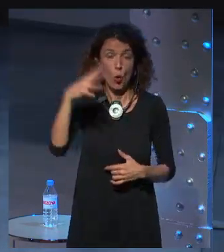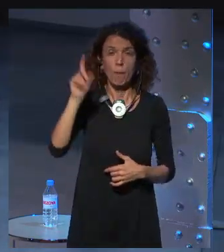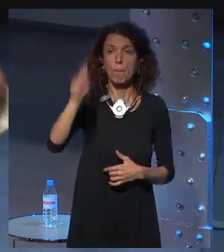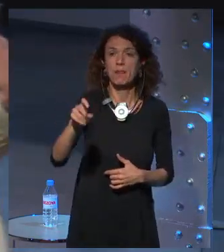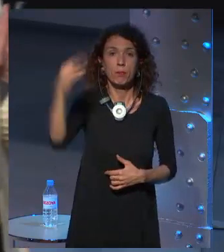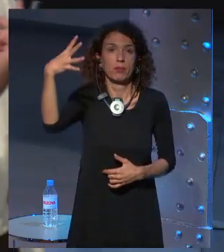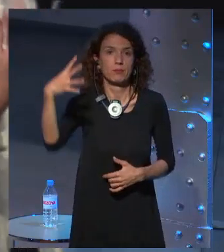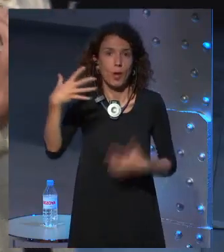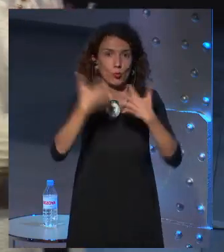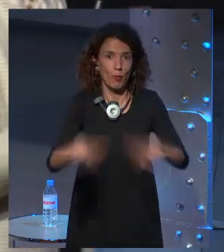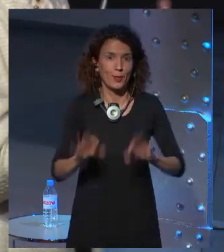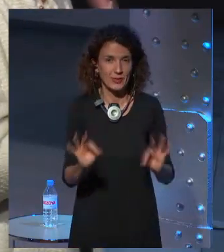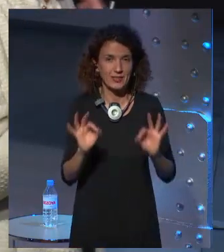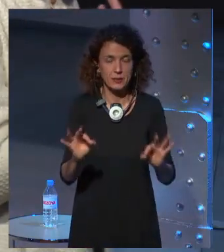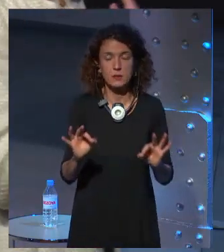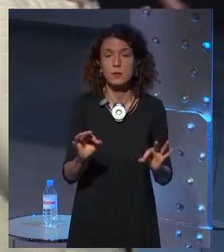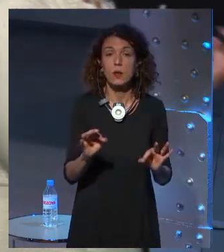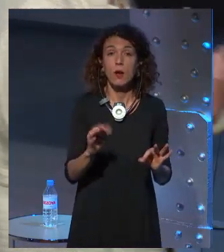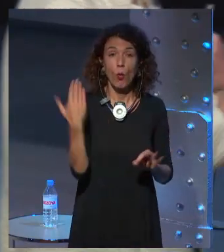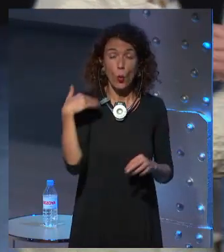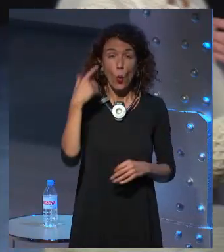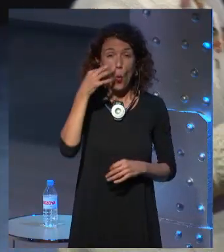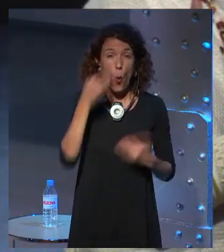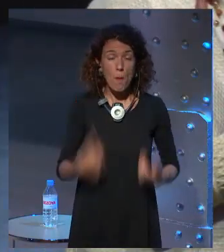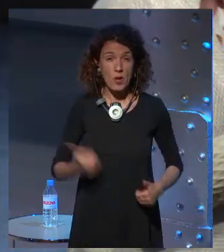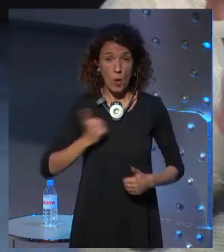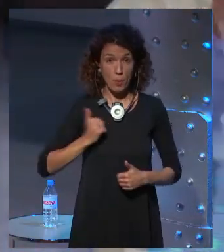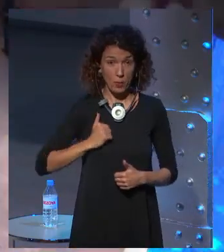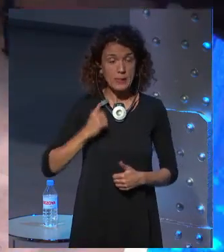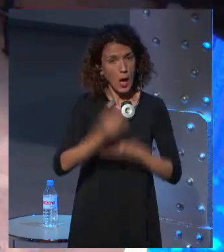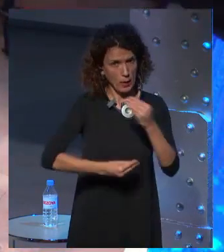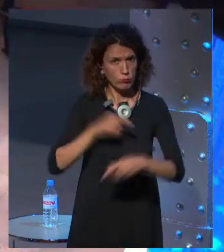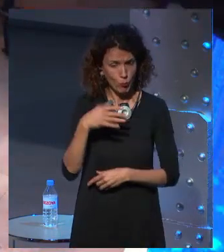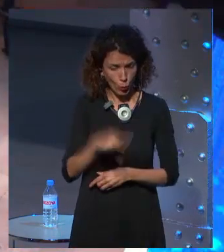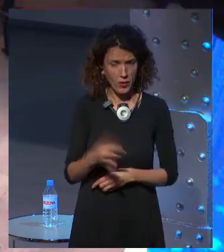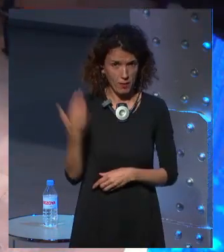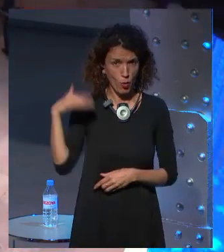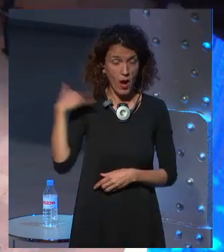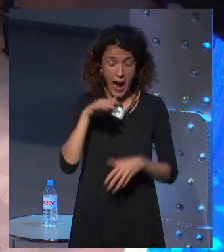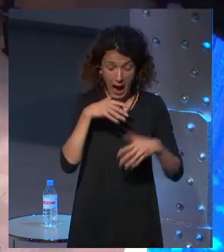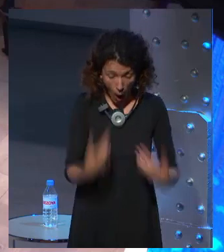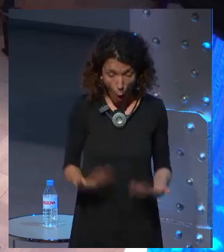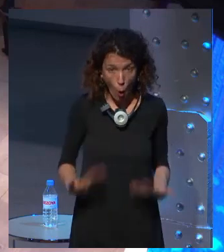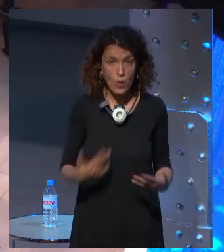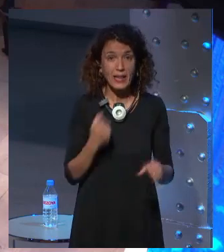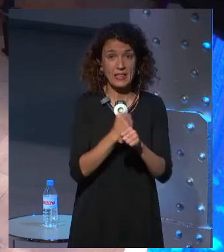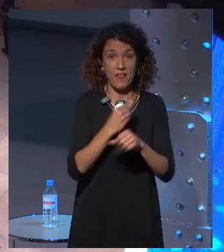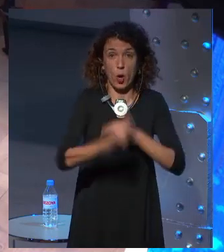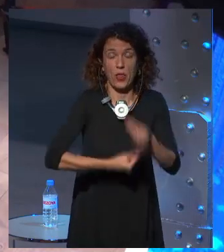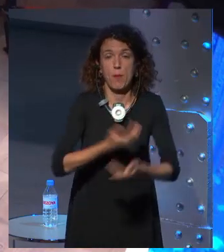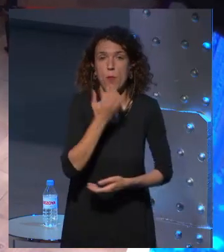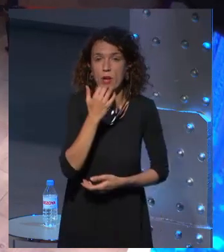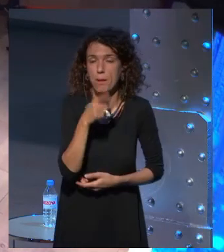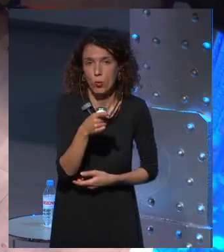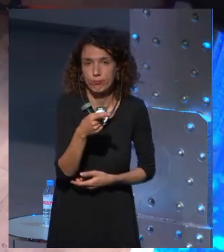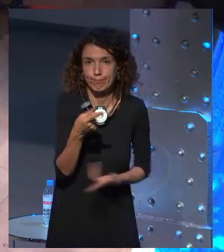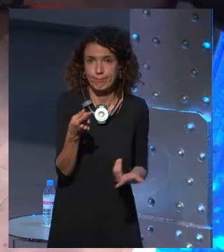incredibly efficient way. And many of our jobs, the tasks we performed, are all about managing power